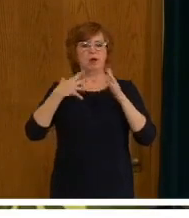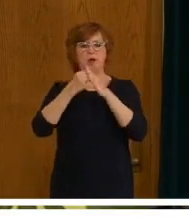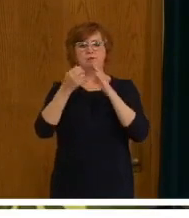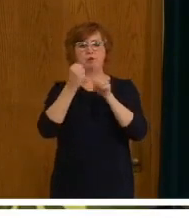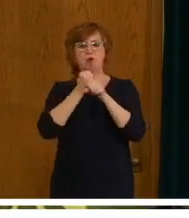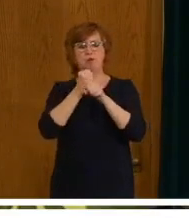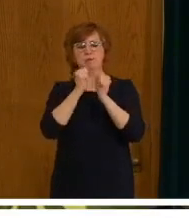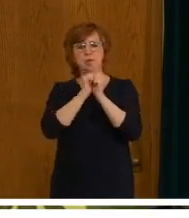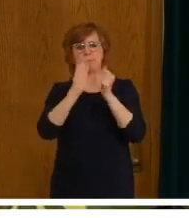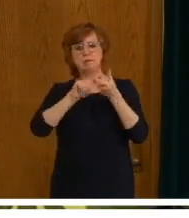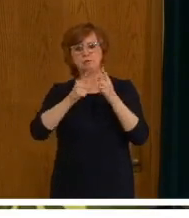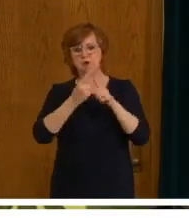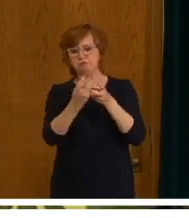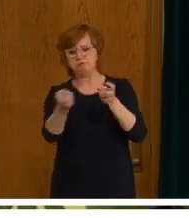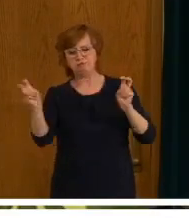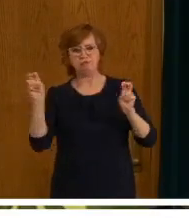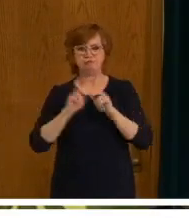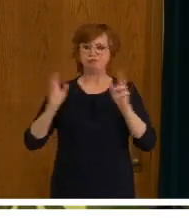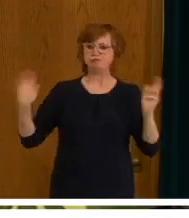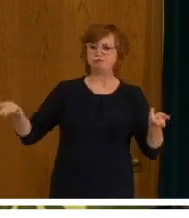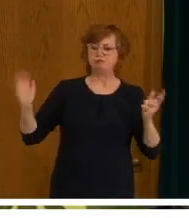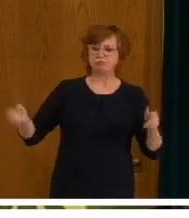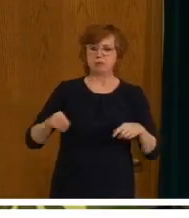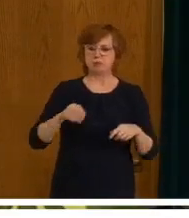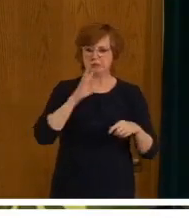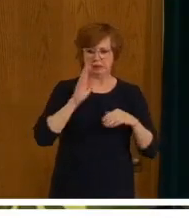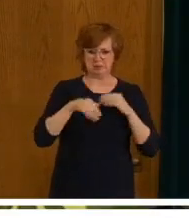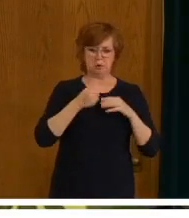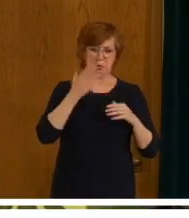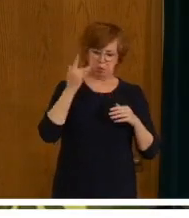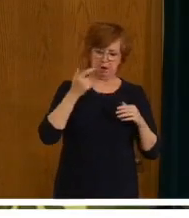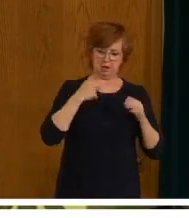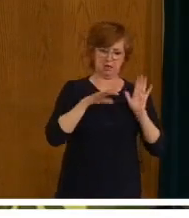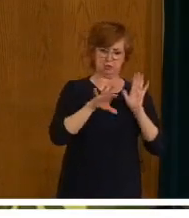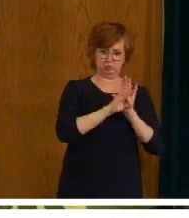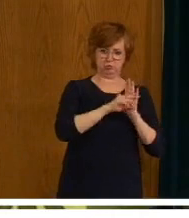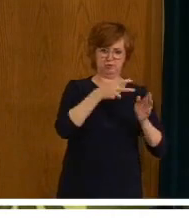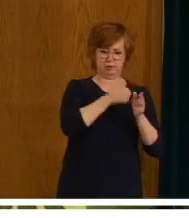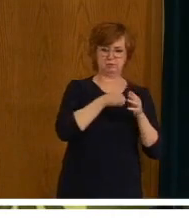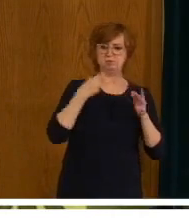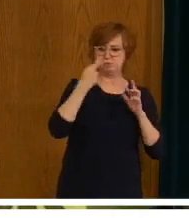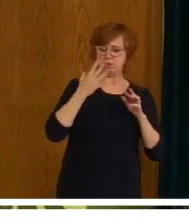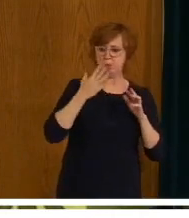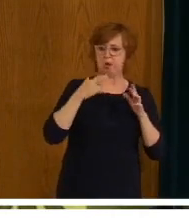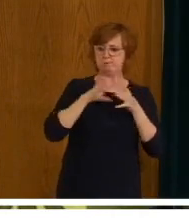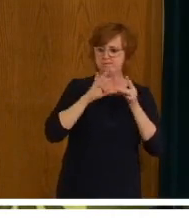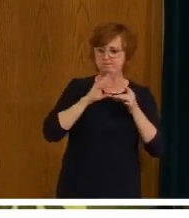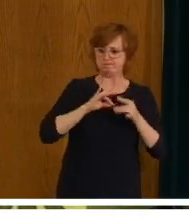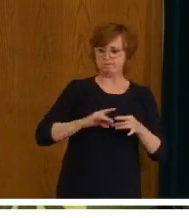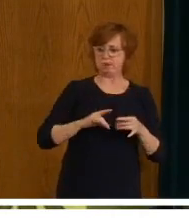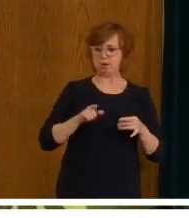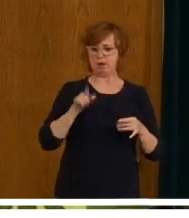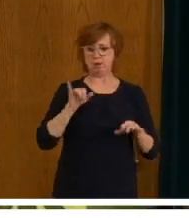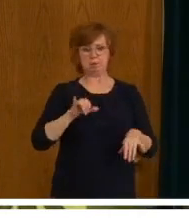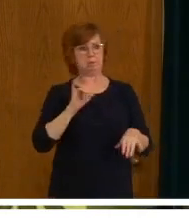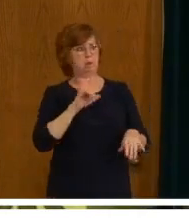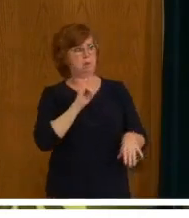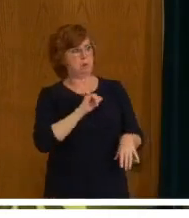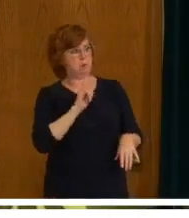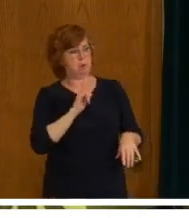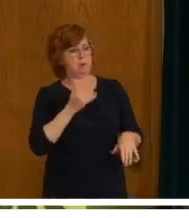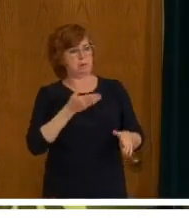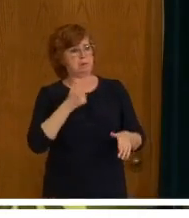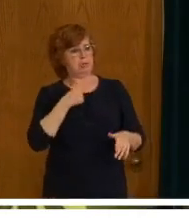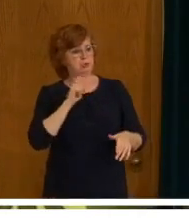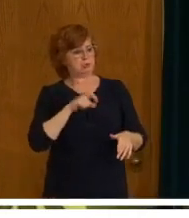to receive your vaccine, so that others most certainly will step forward and also make that same choice, so that we can move forward not only